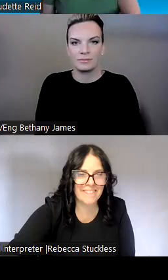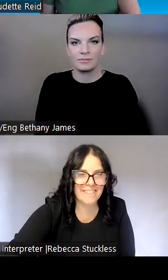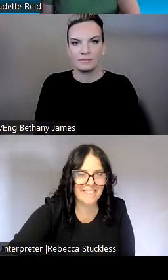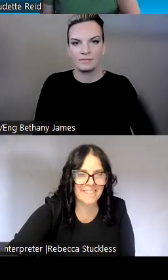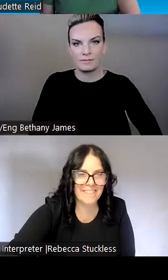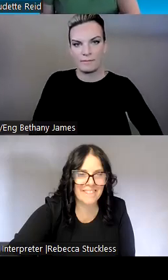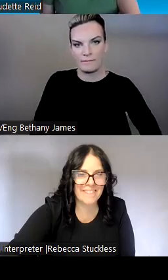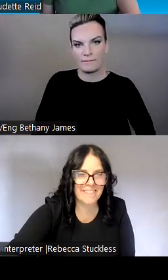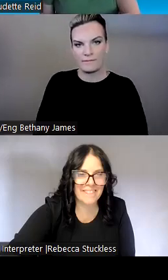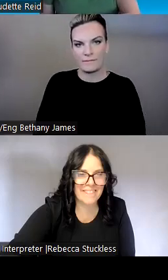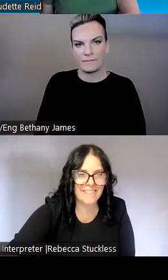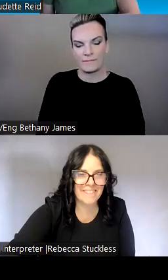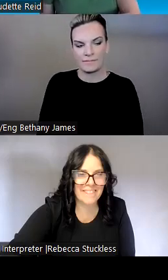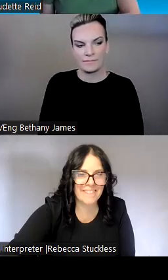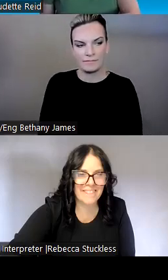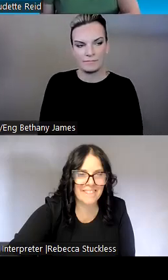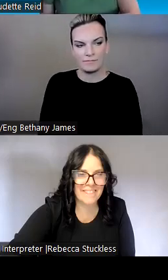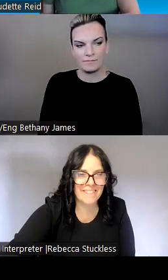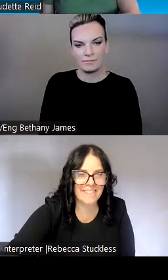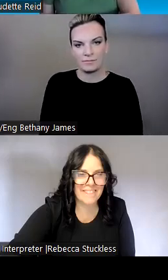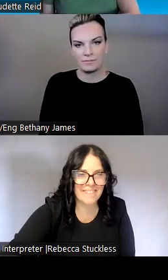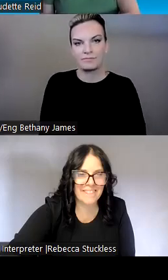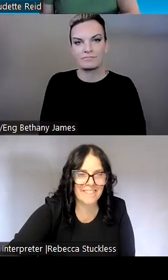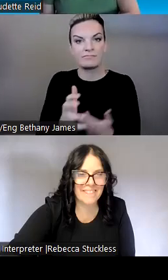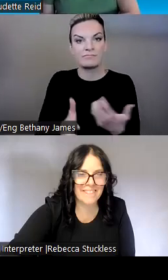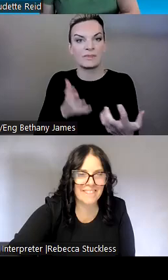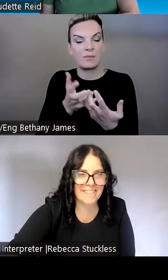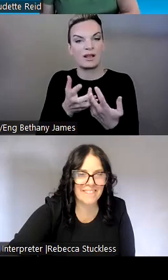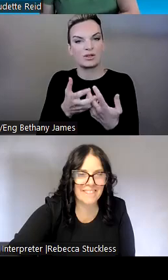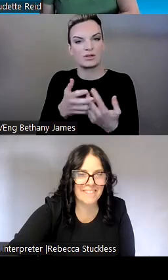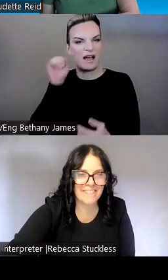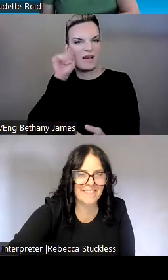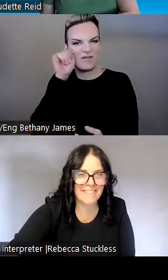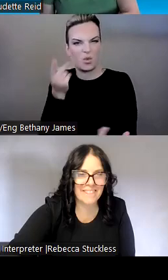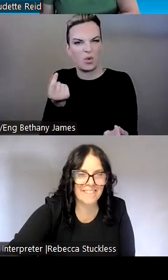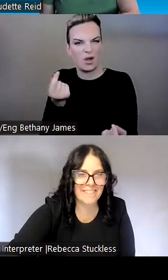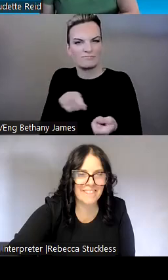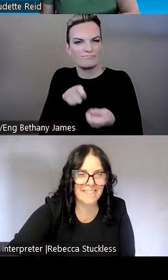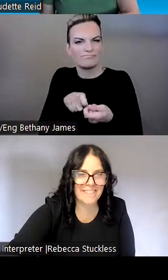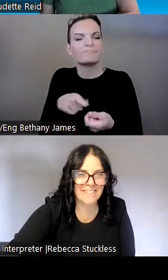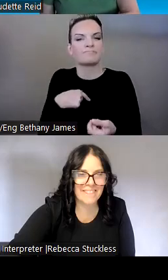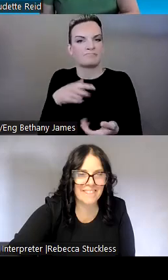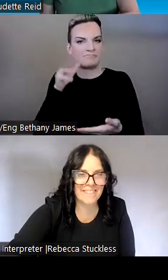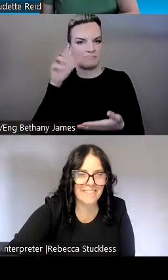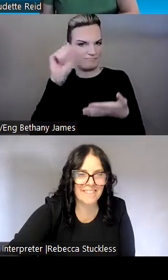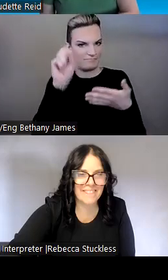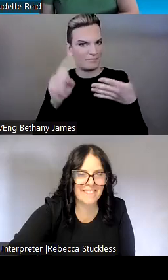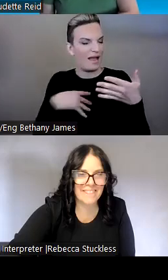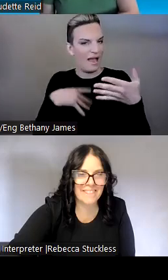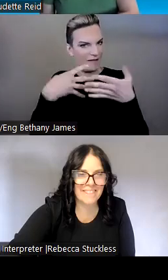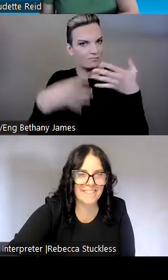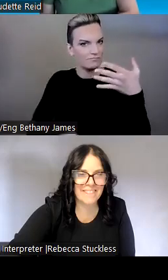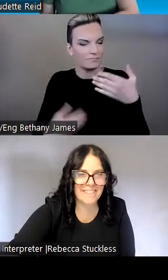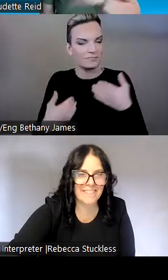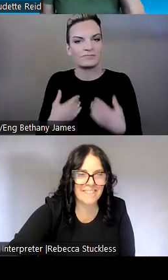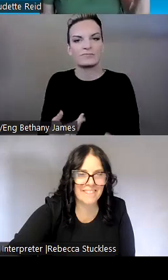areas that there are accommodations built into the iPhone. And so we're going to go through each area one